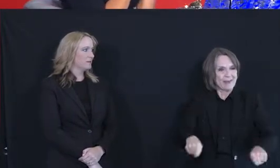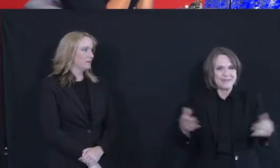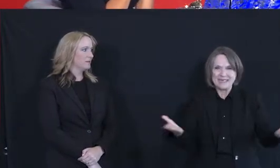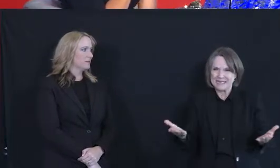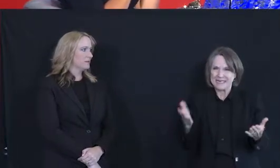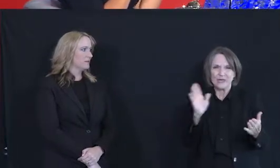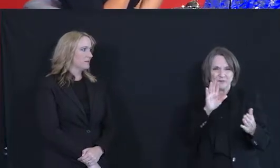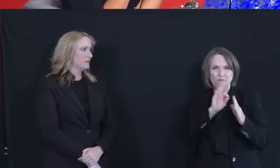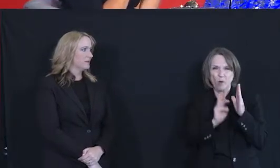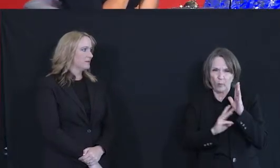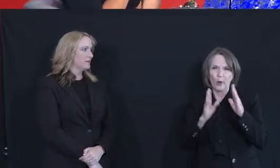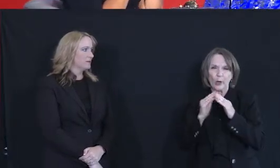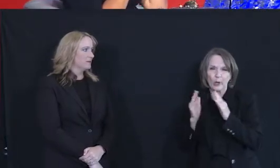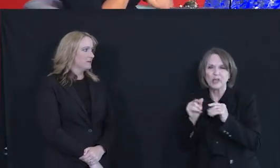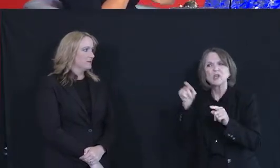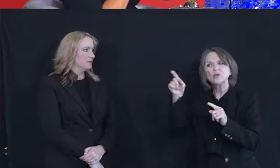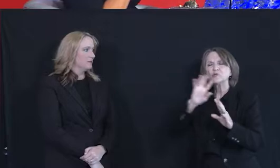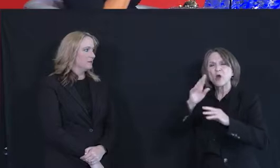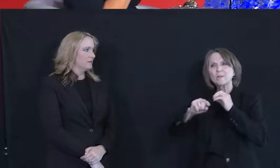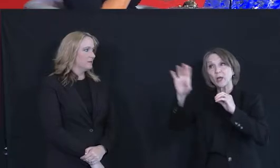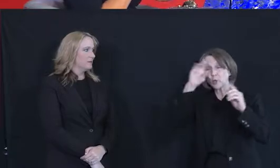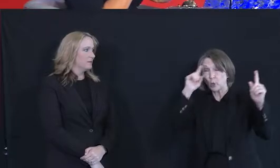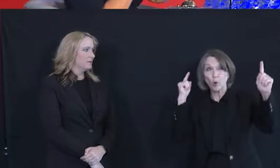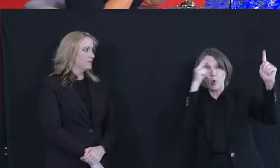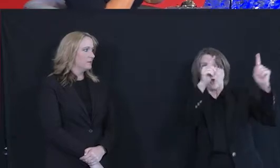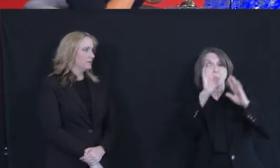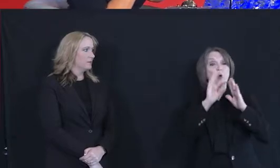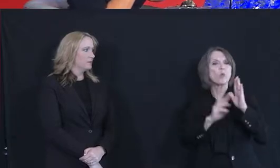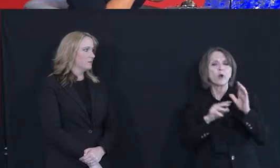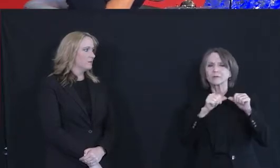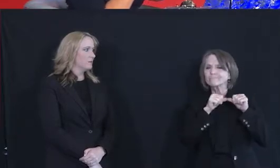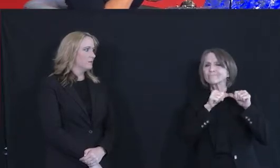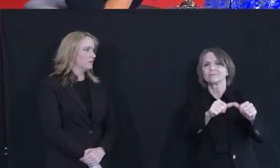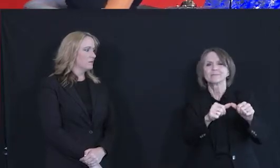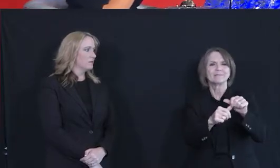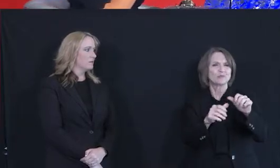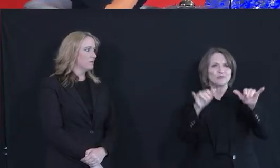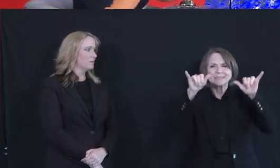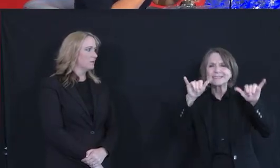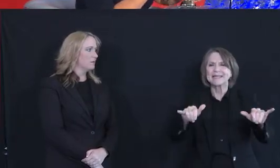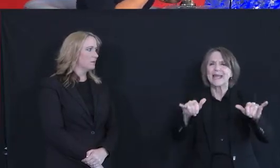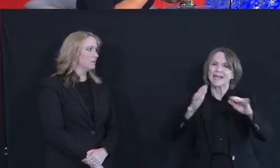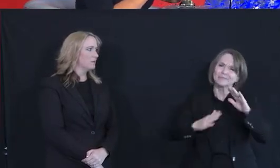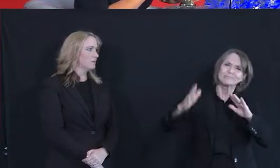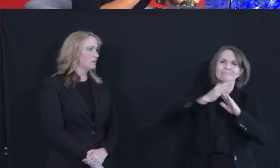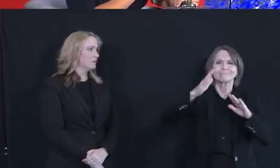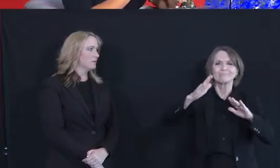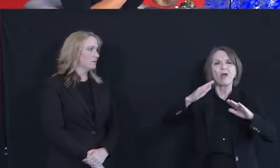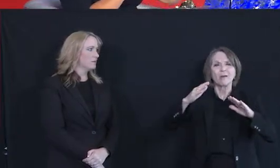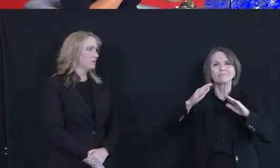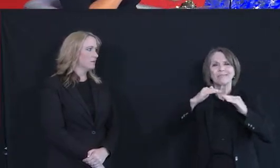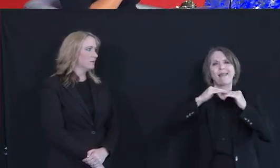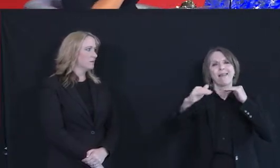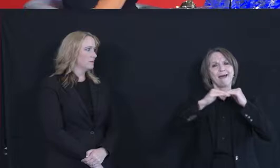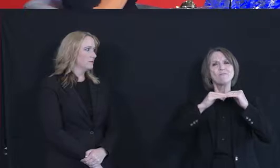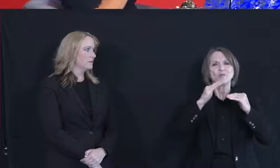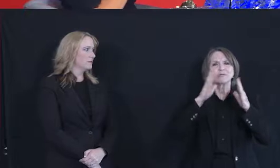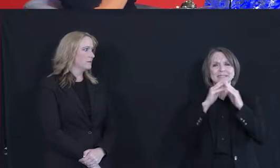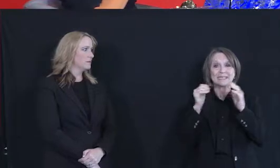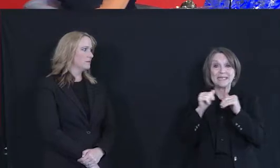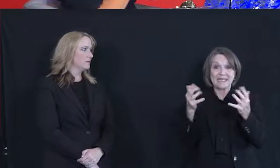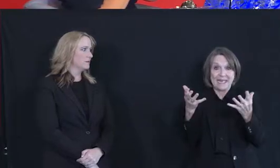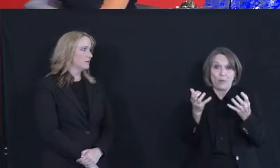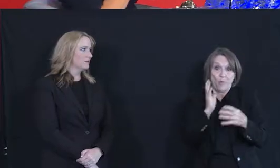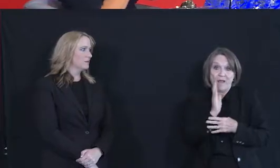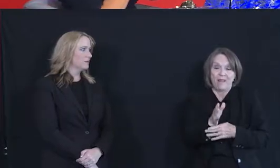how your goal is for Fort Worth to continue to be a world-class City and to become even more so and so I I'd like to